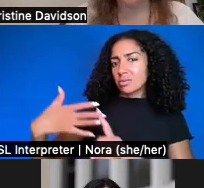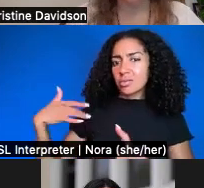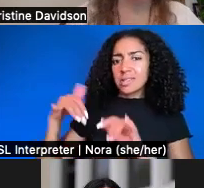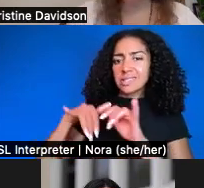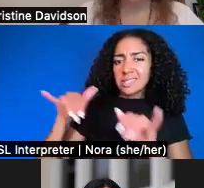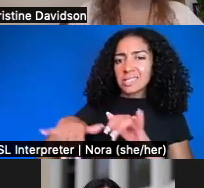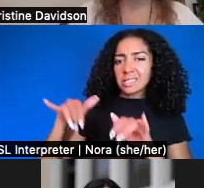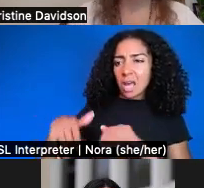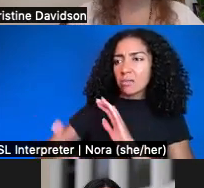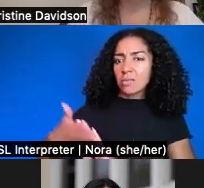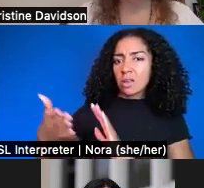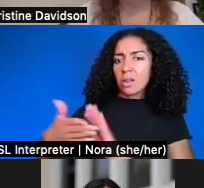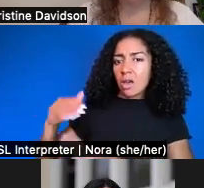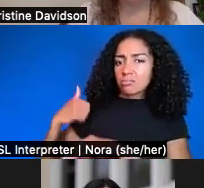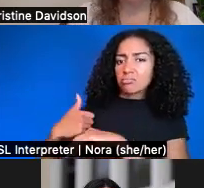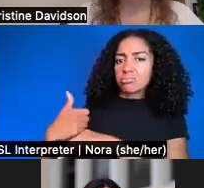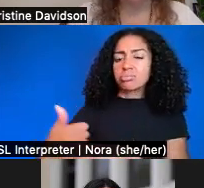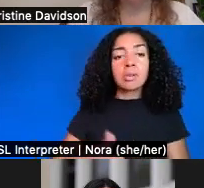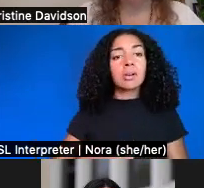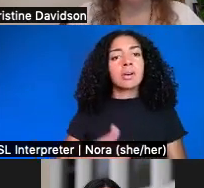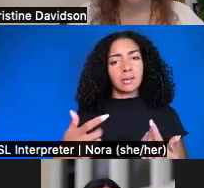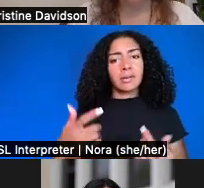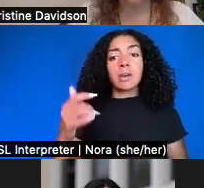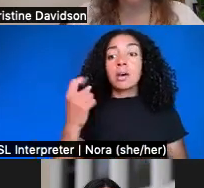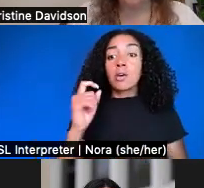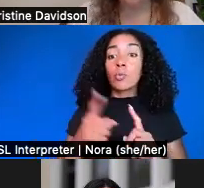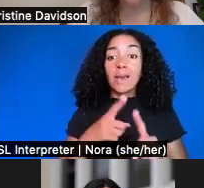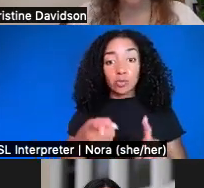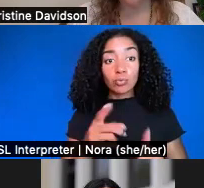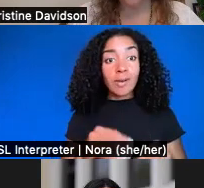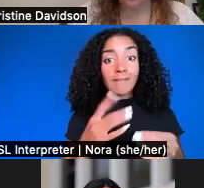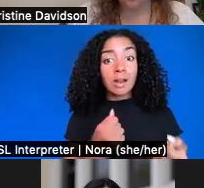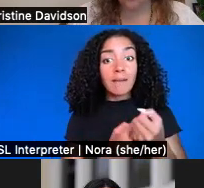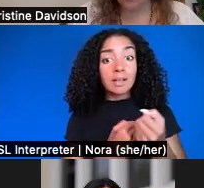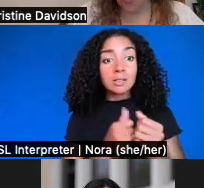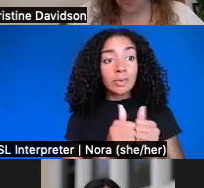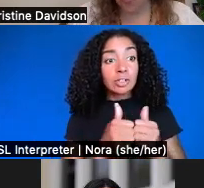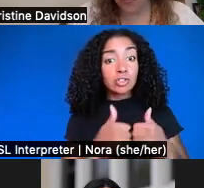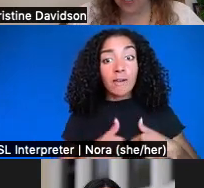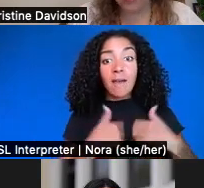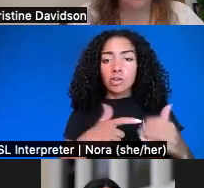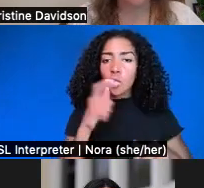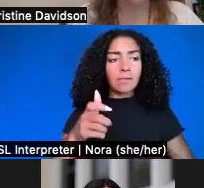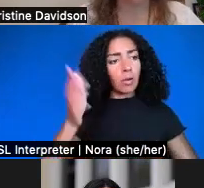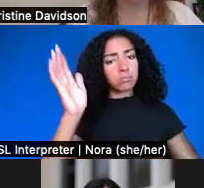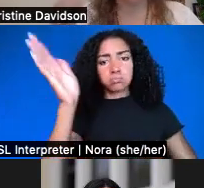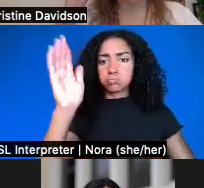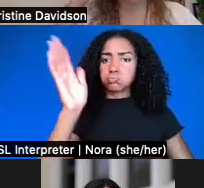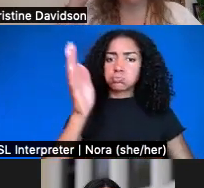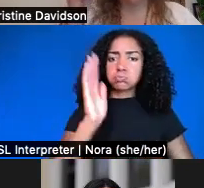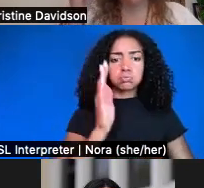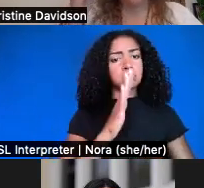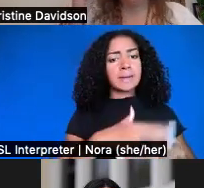an Indian law class when you're doing your advocacy, but it also doesn't hurt to know that the tactics